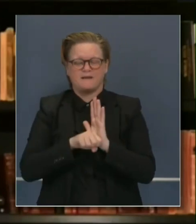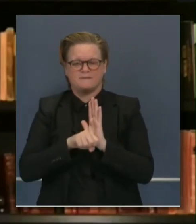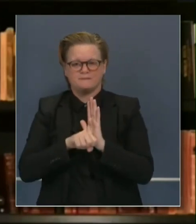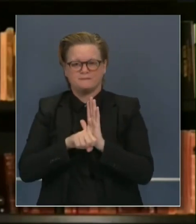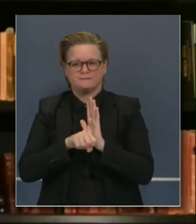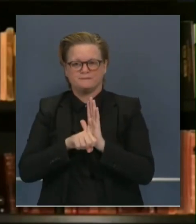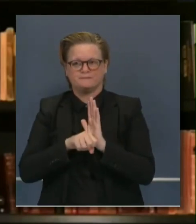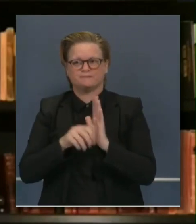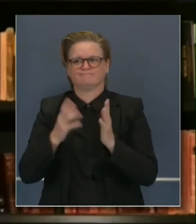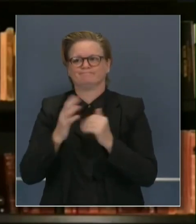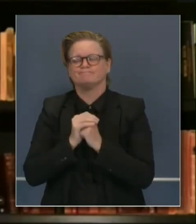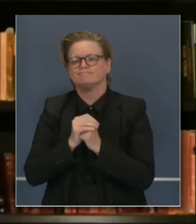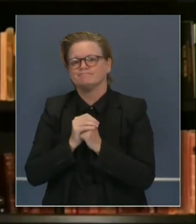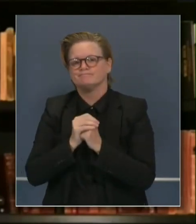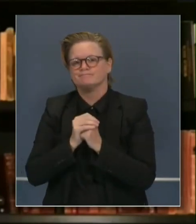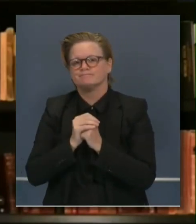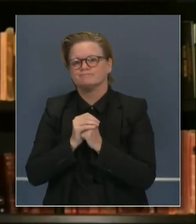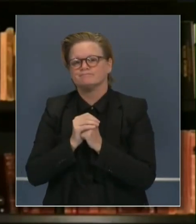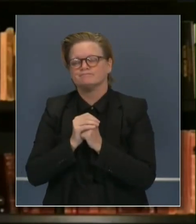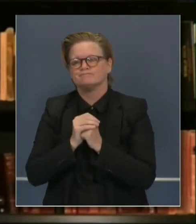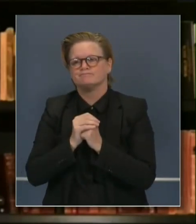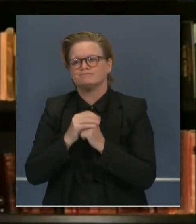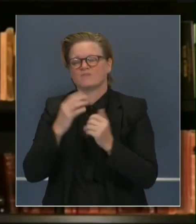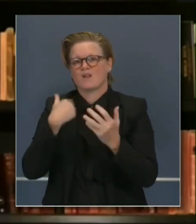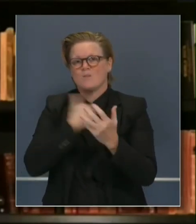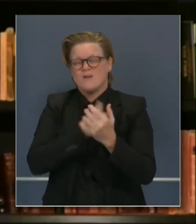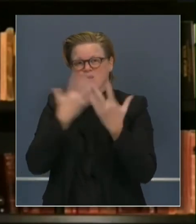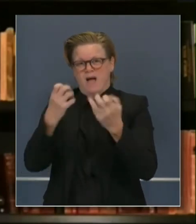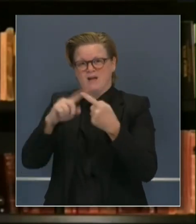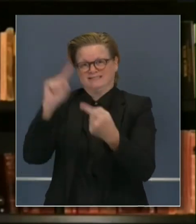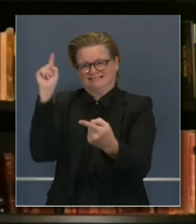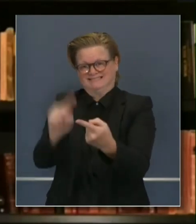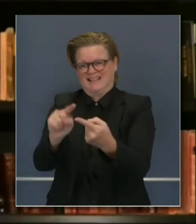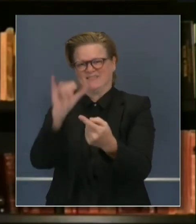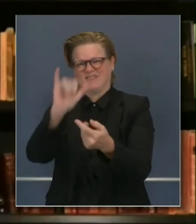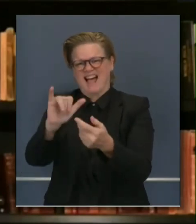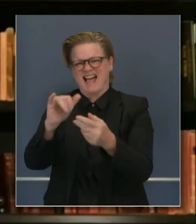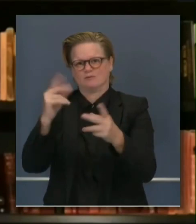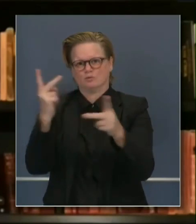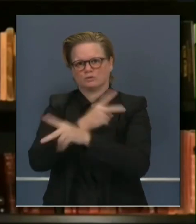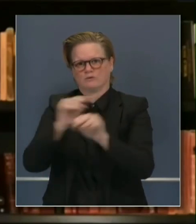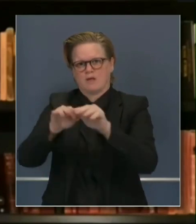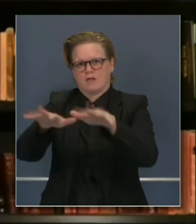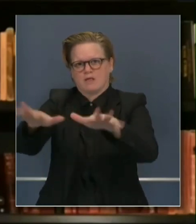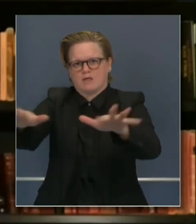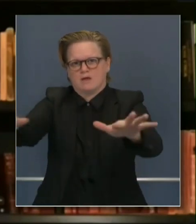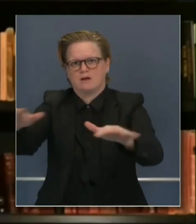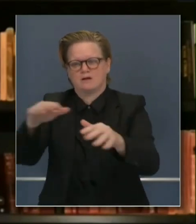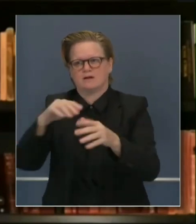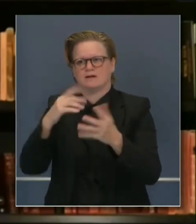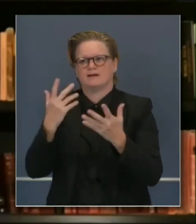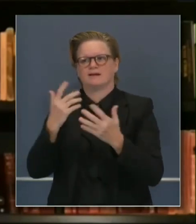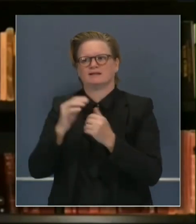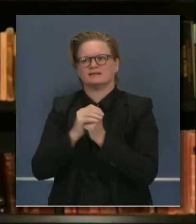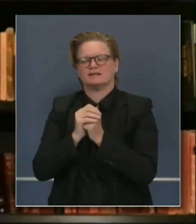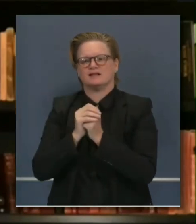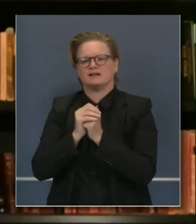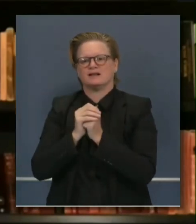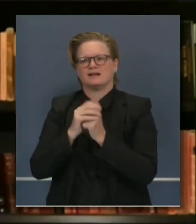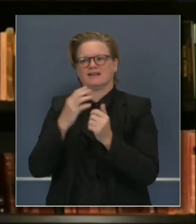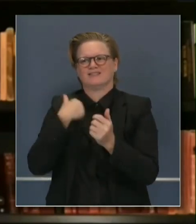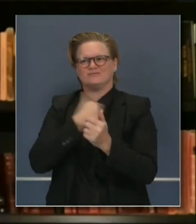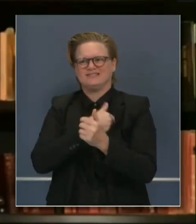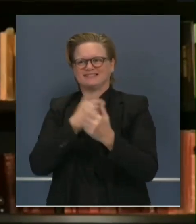we want to mitigate mixing, period, full stop. We want to diminish the amount of mixing, and we really need to send that